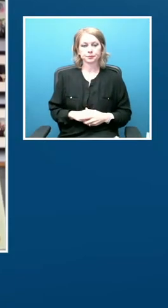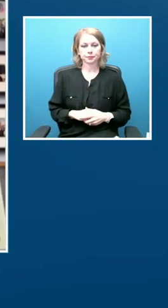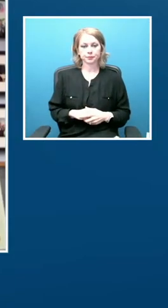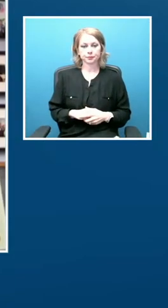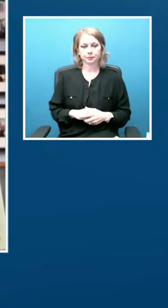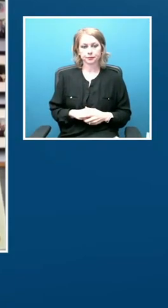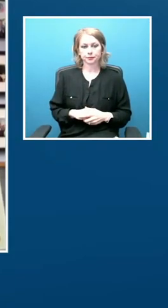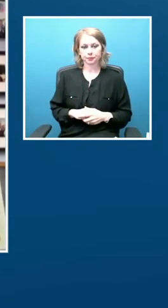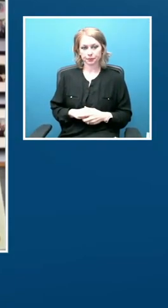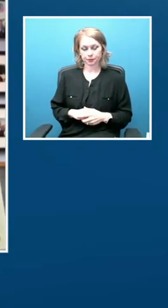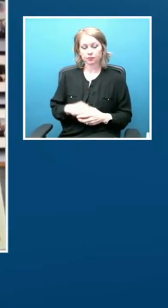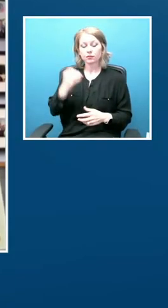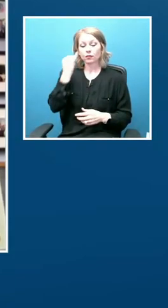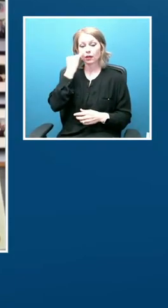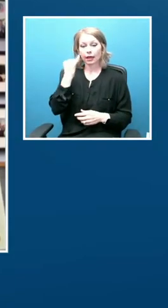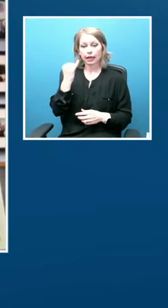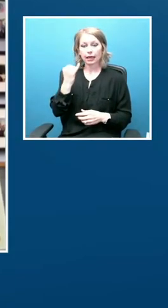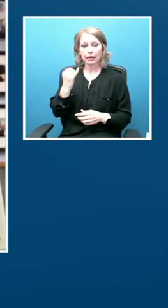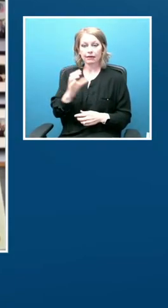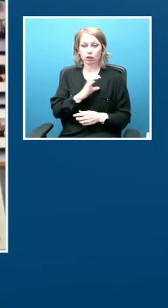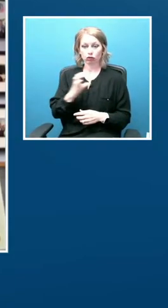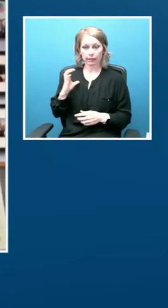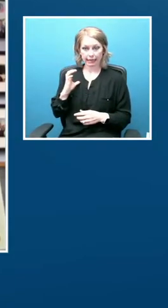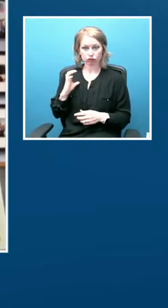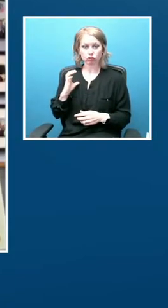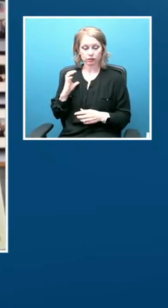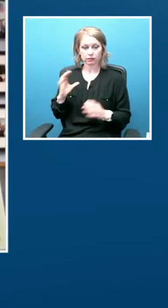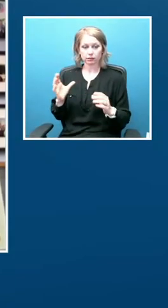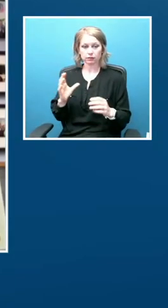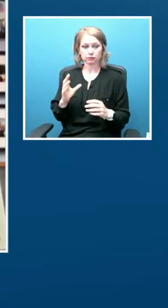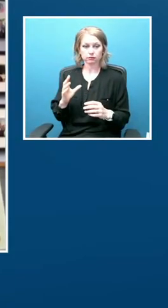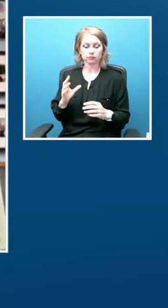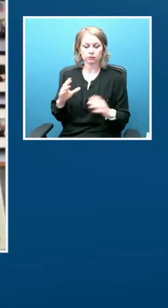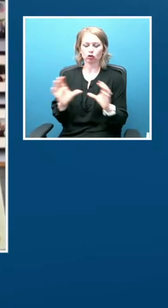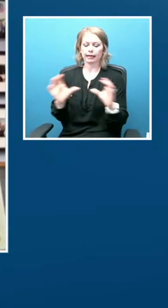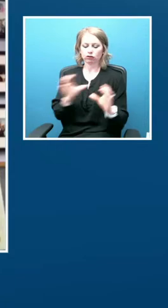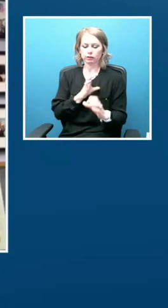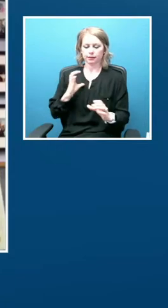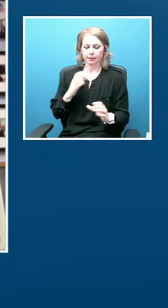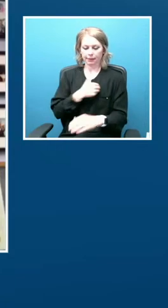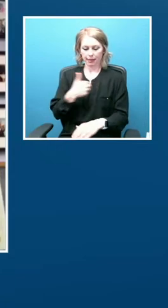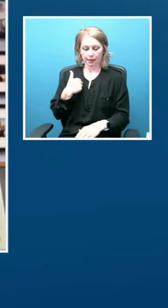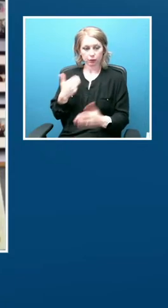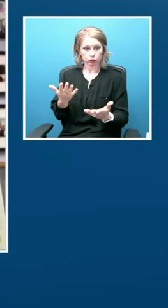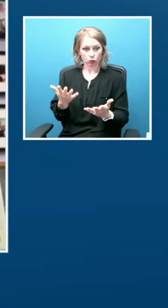to be recognized for comment or questions, please use